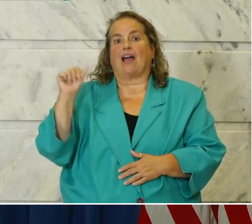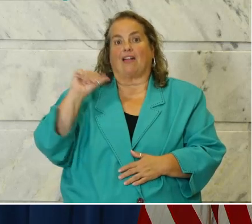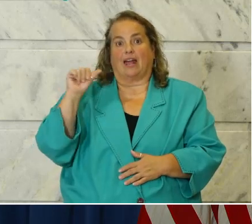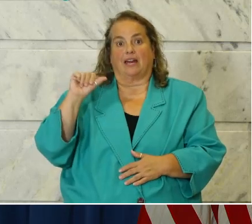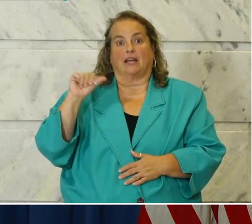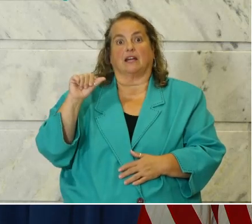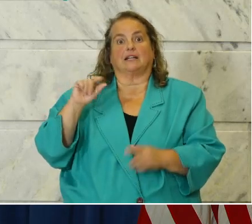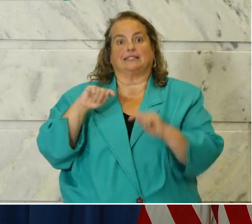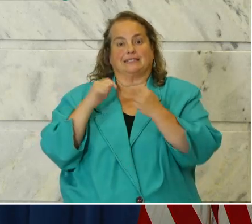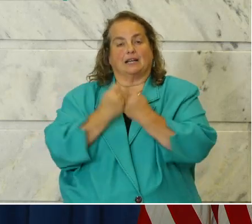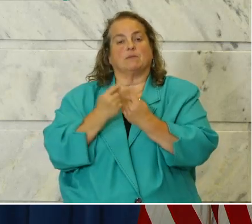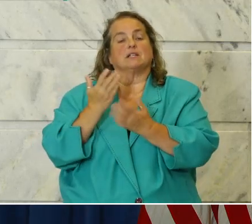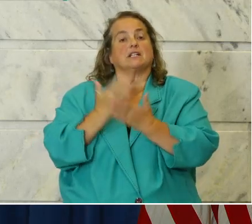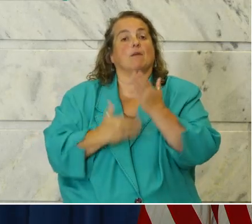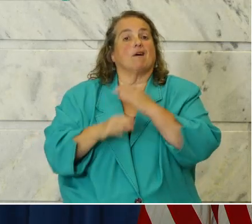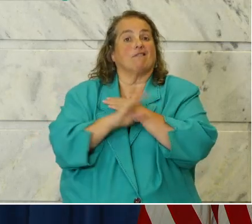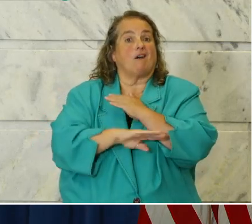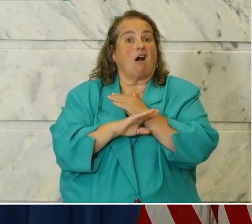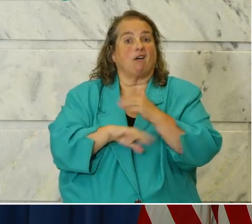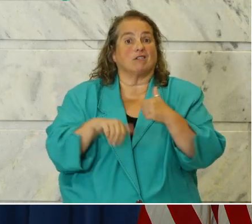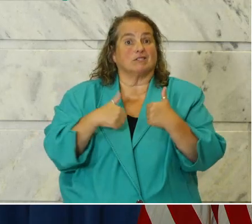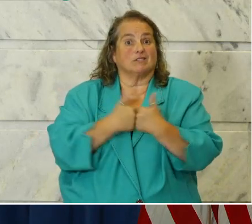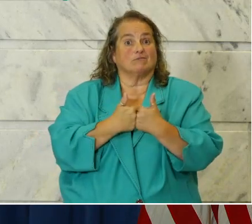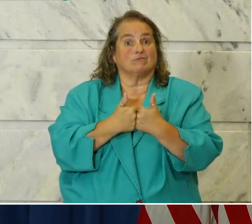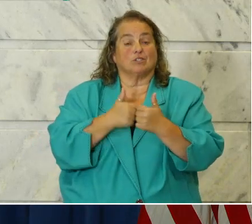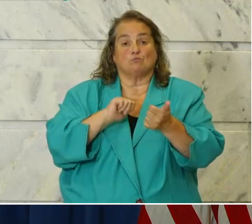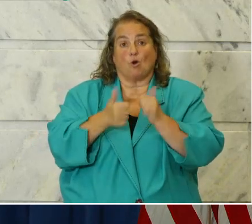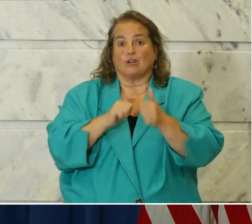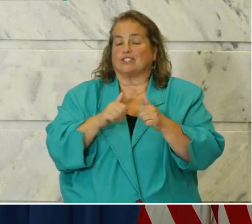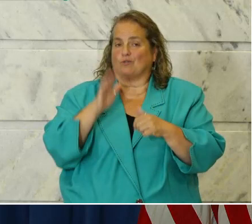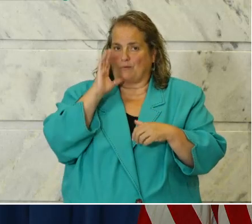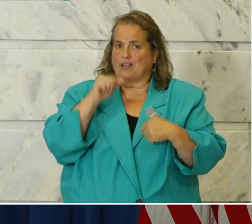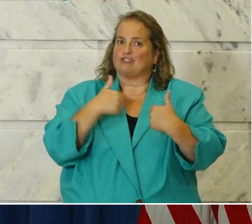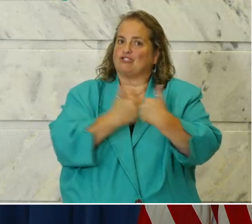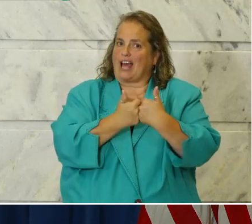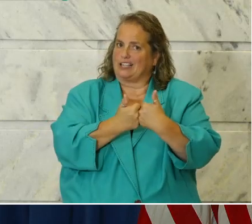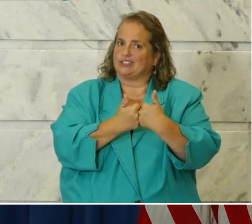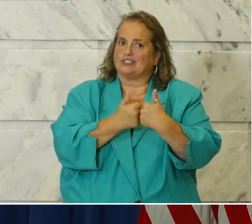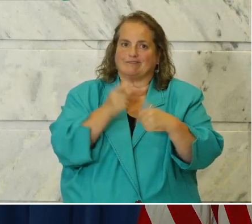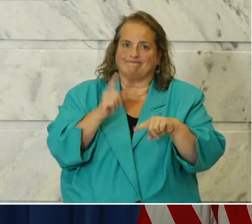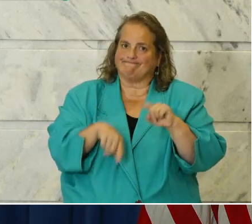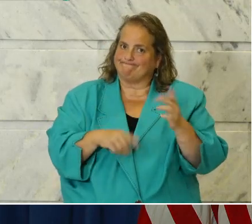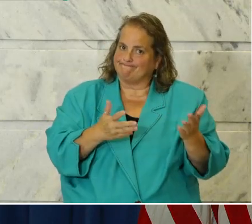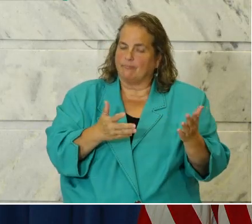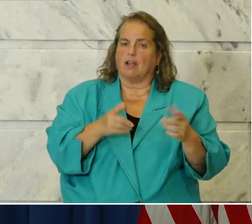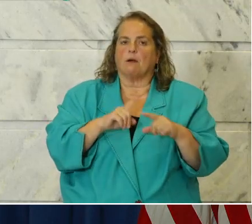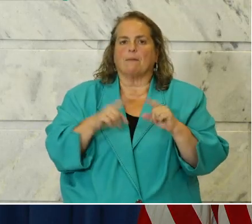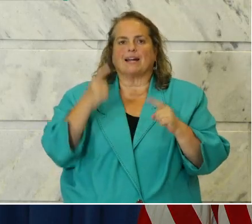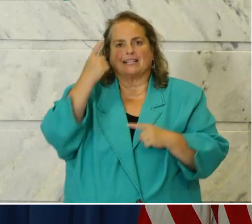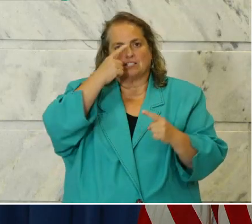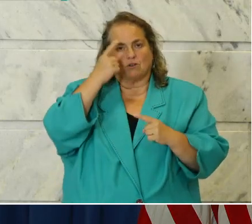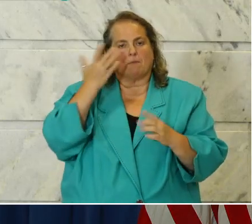sports that are going to be a challenge to hold. I still think that there should be consideration with moving them to